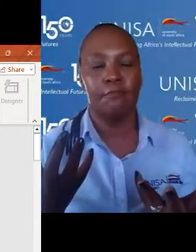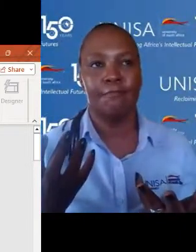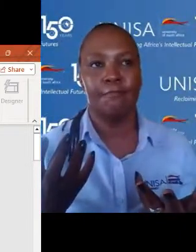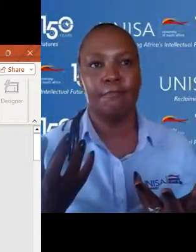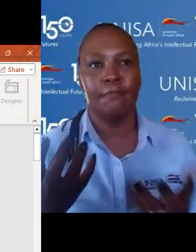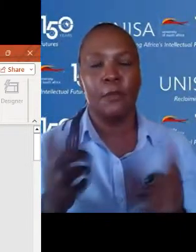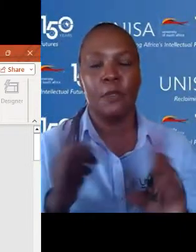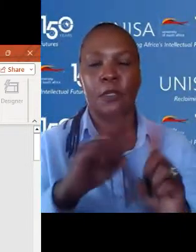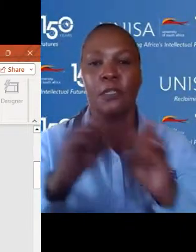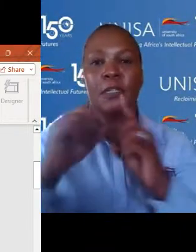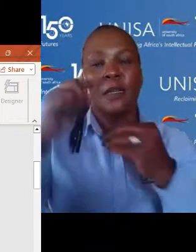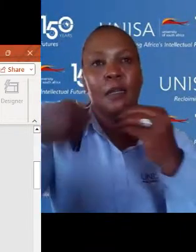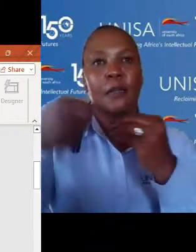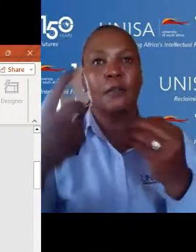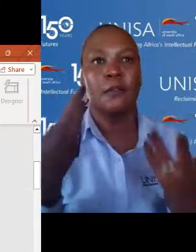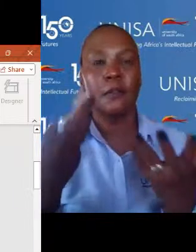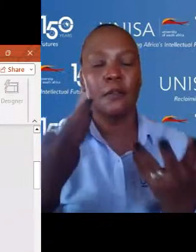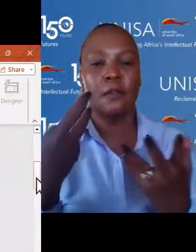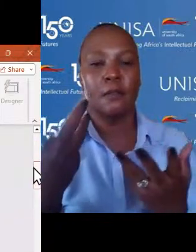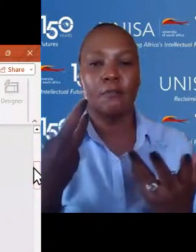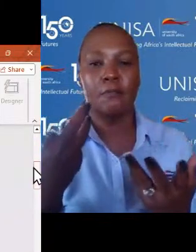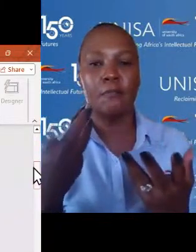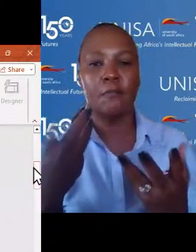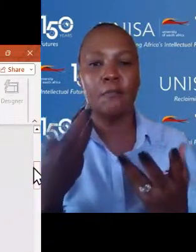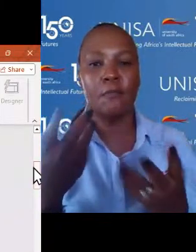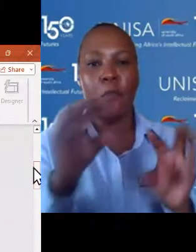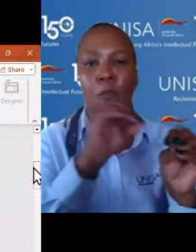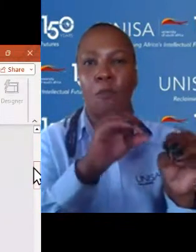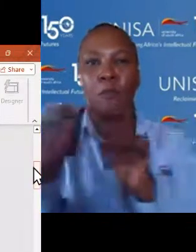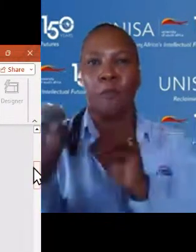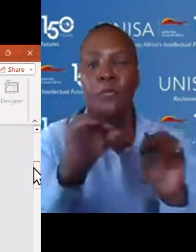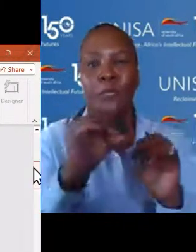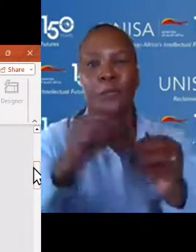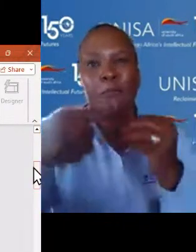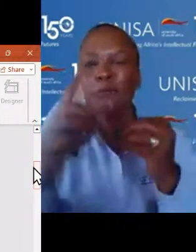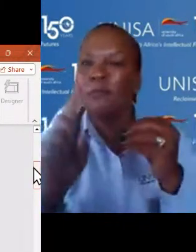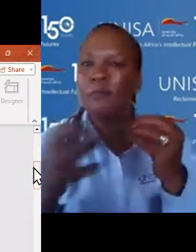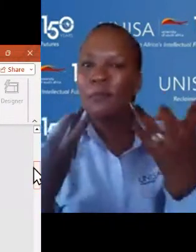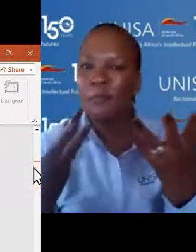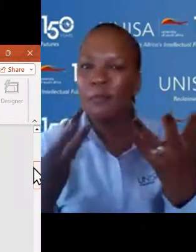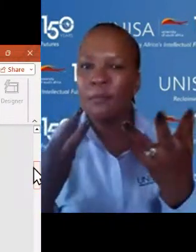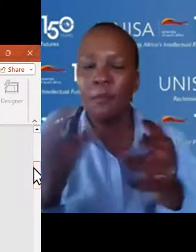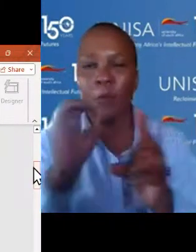about what mobility is all about. Orientation and